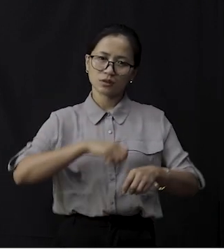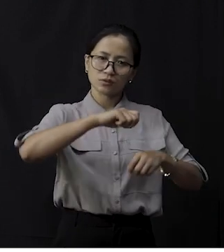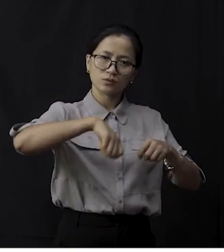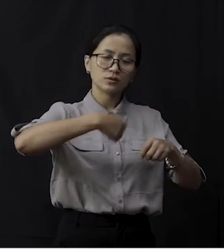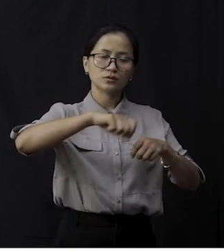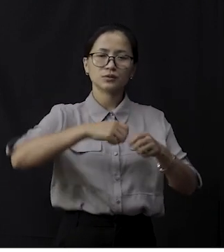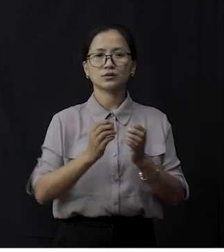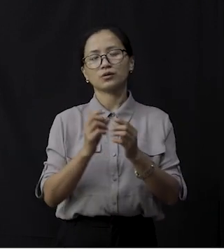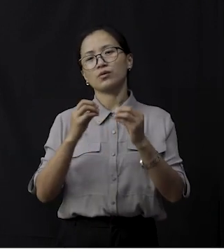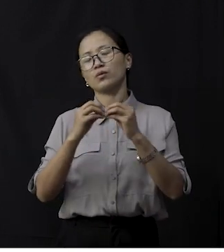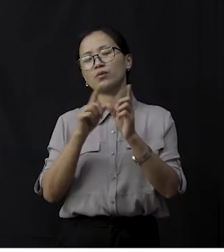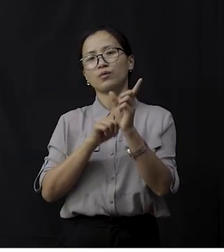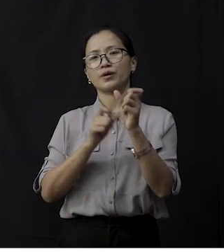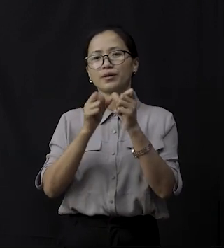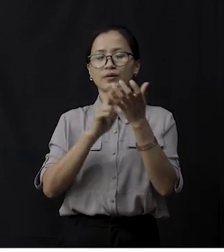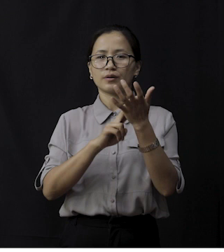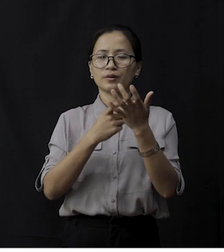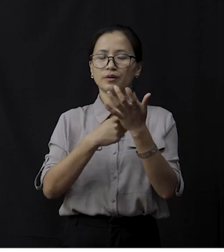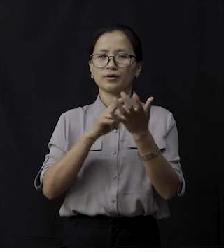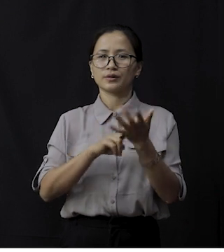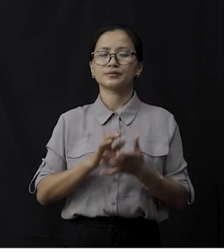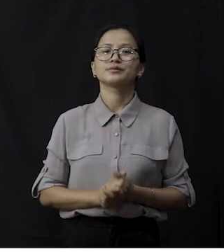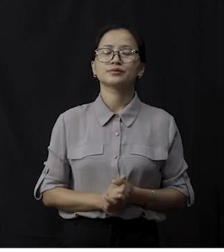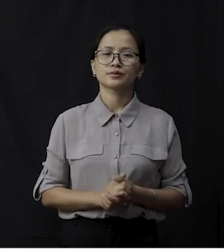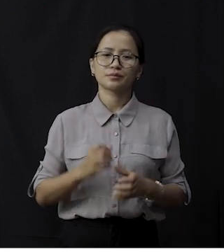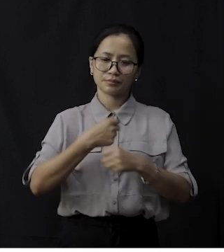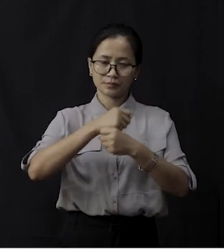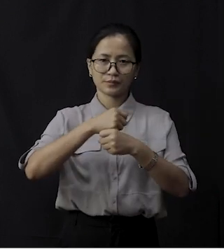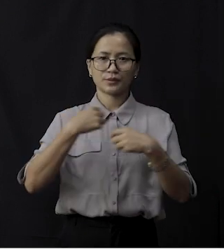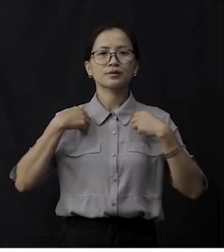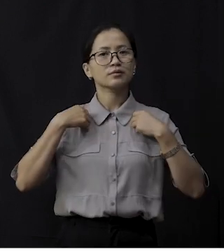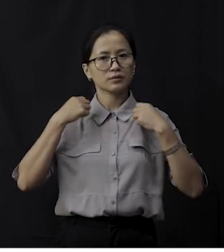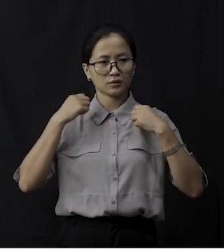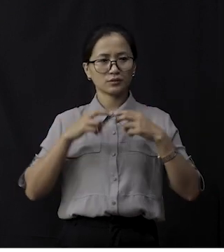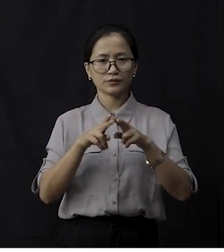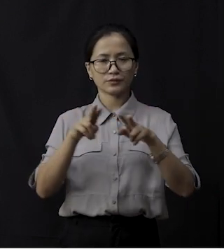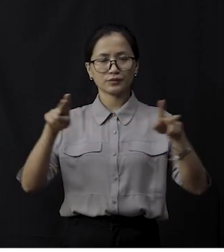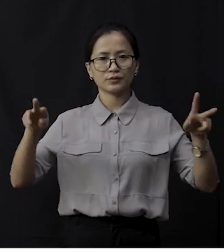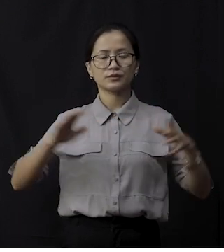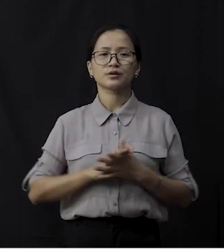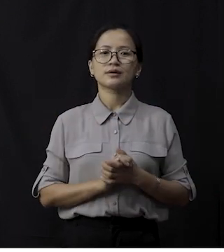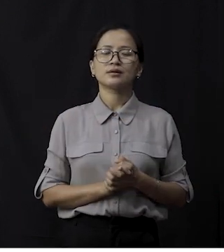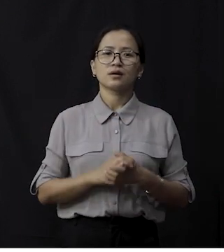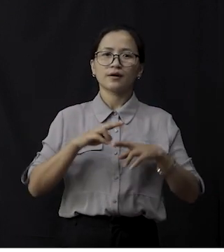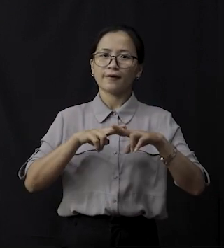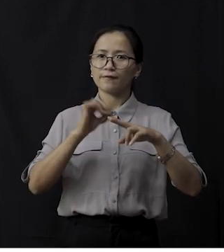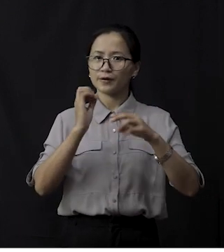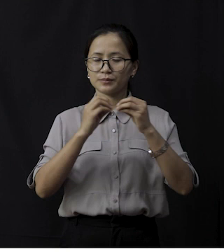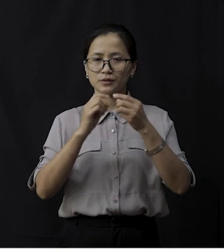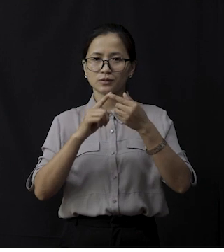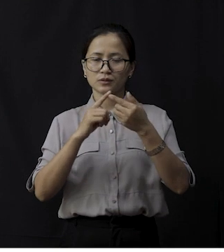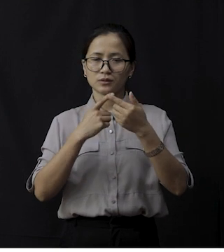into a yarn, and then you make it into fibers and then clothes. See, these are the different types of fibers